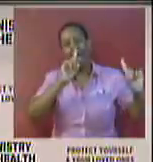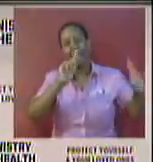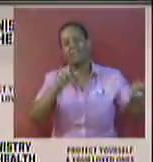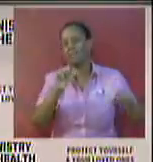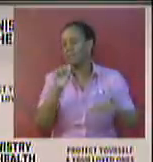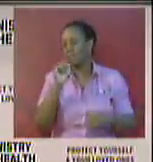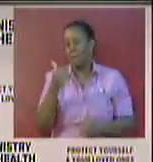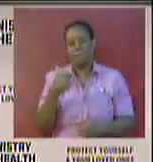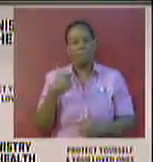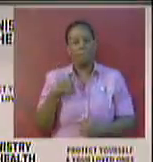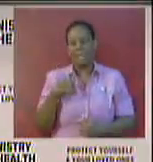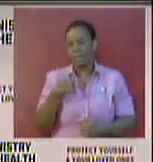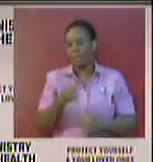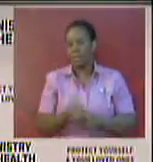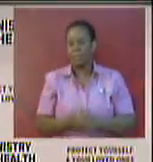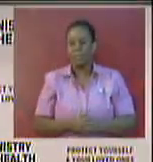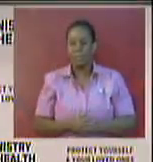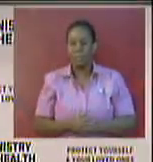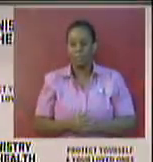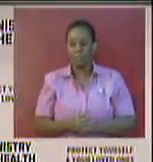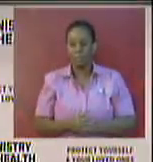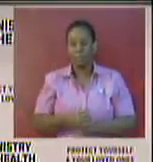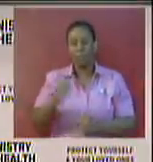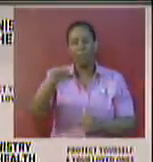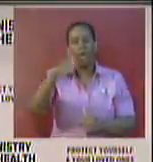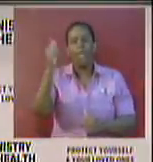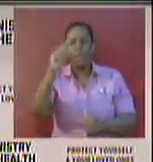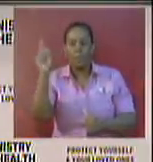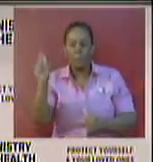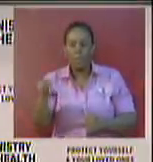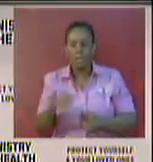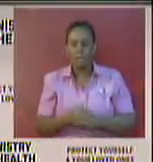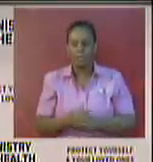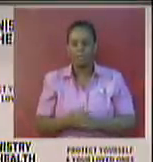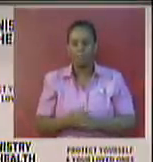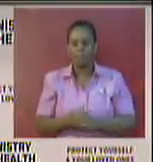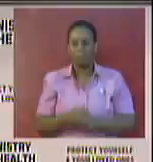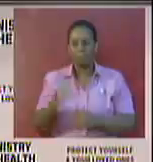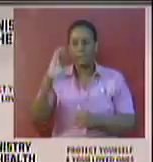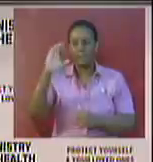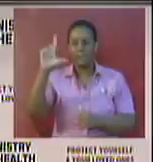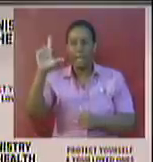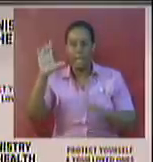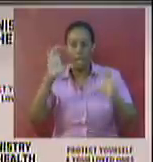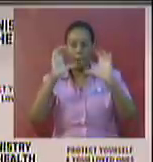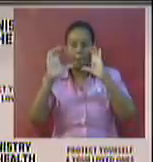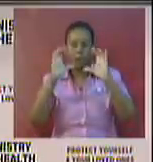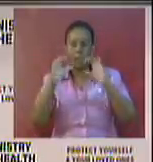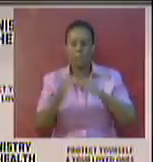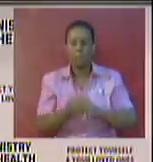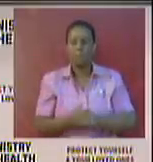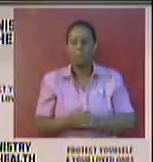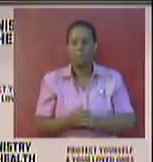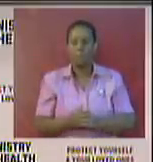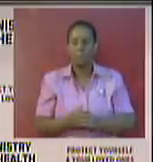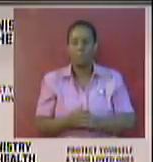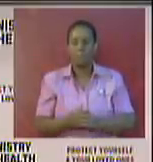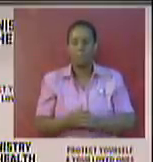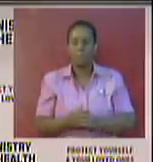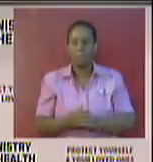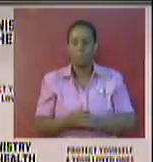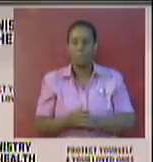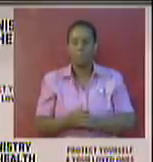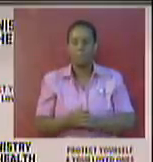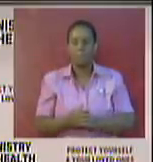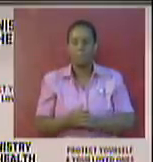Thank you. And we go to a follow-up question from CL Communications, please. Hi again. Concerning young